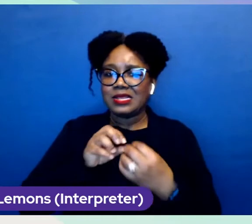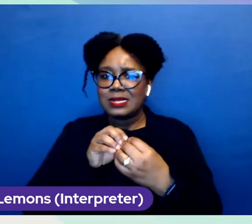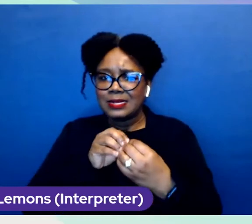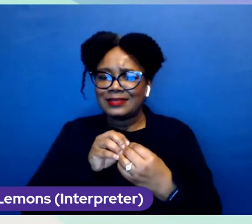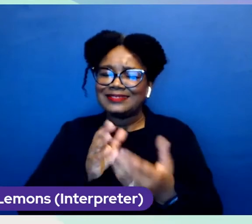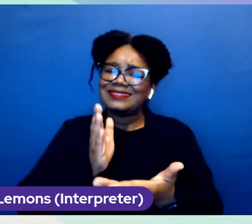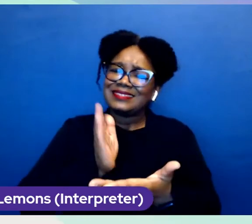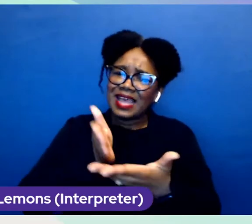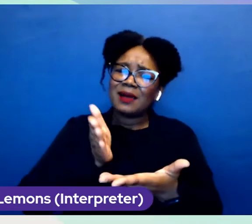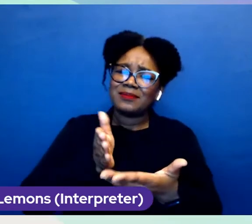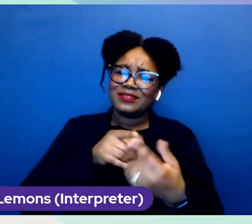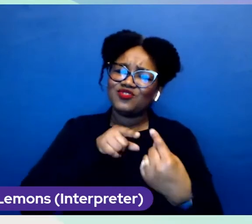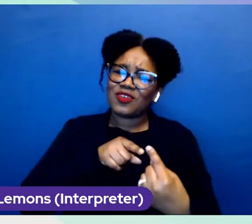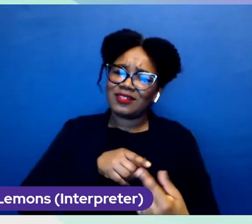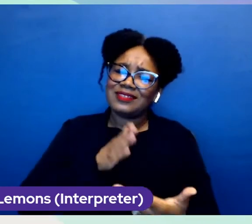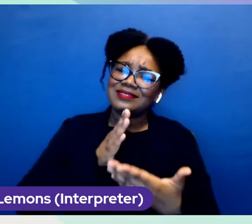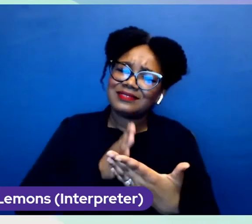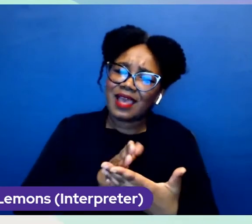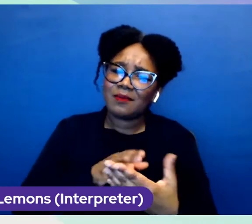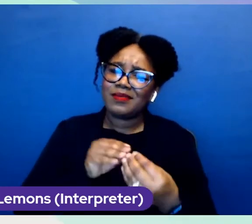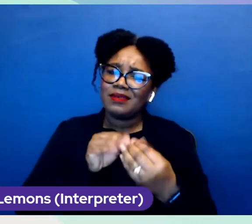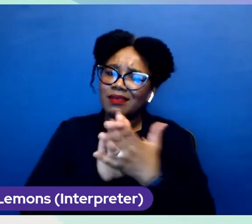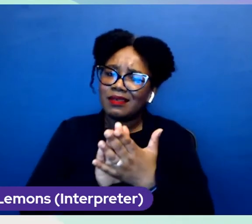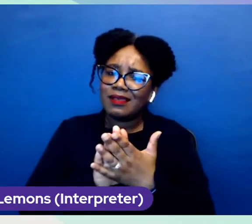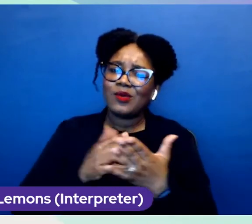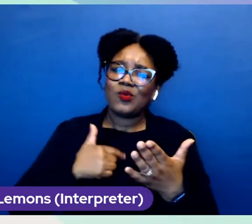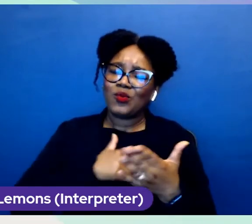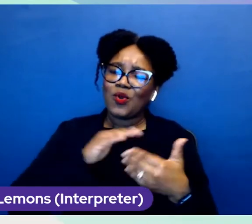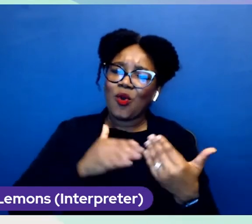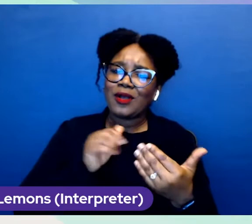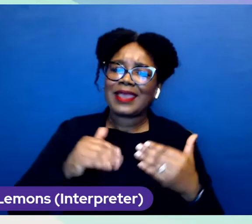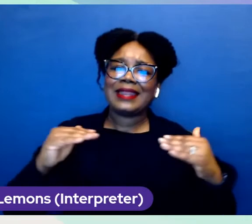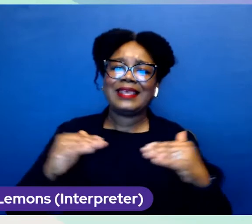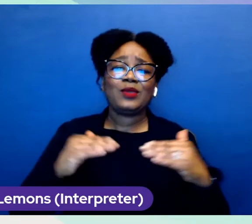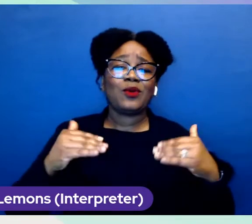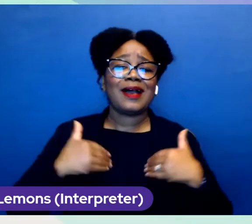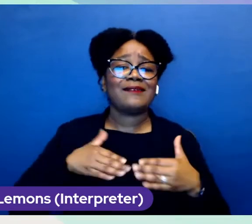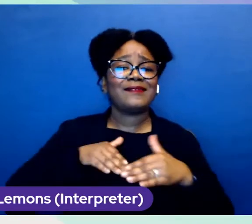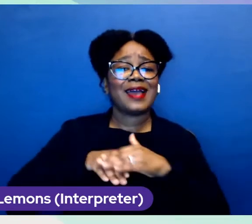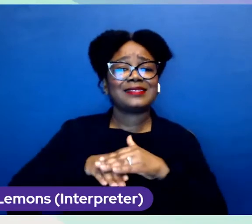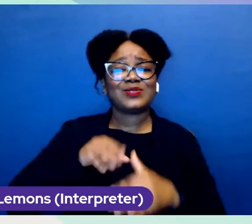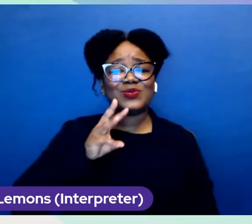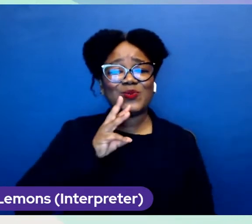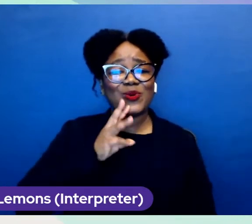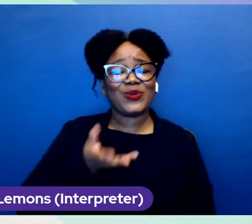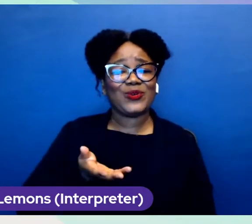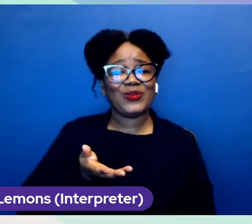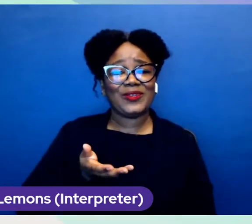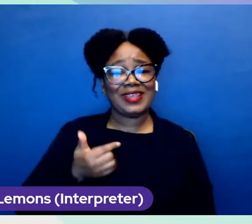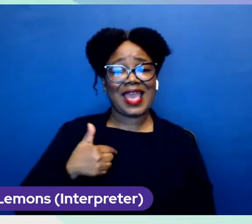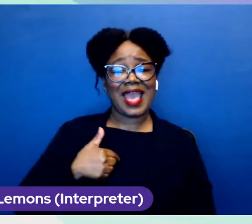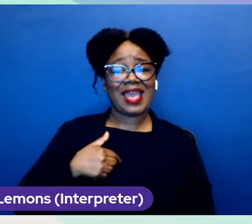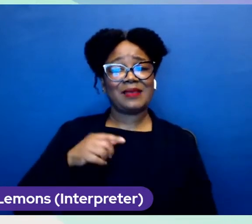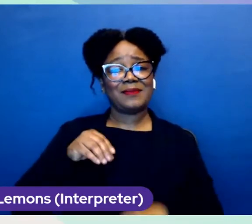water equally. So I think that is how I relate with the water, you know, being in the source part. I